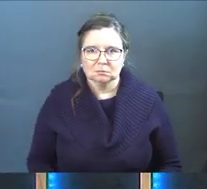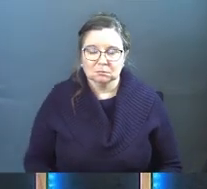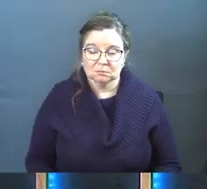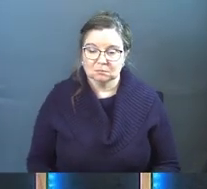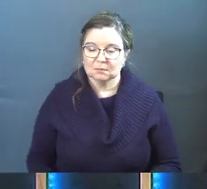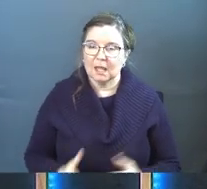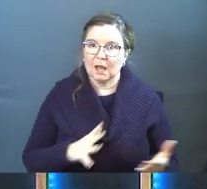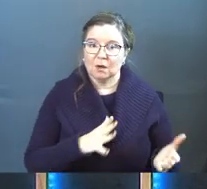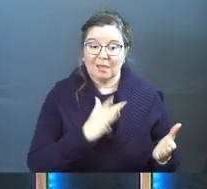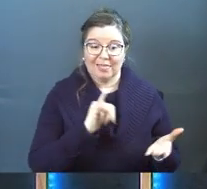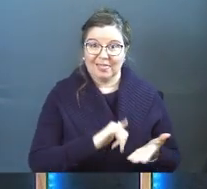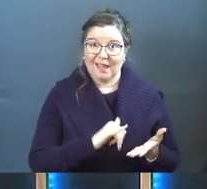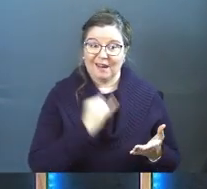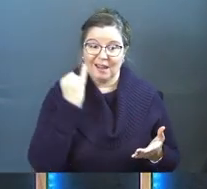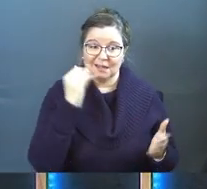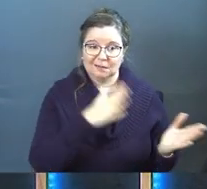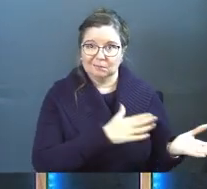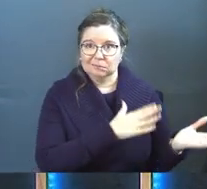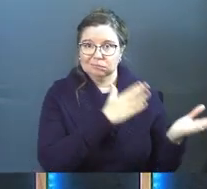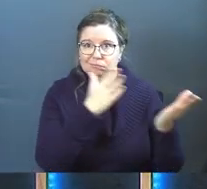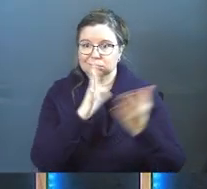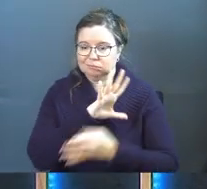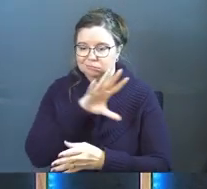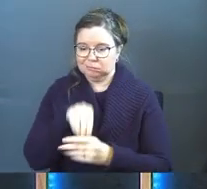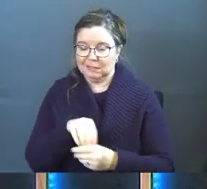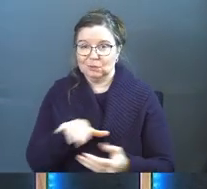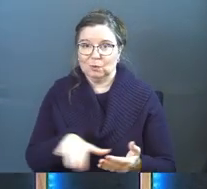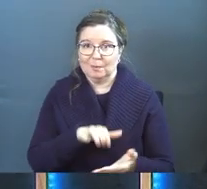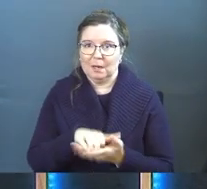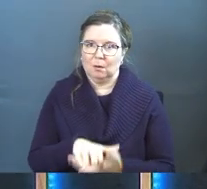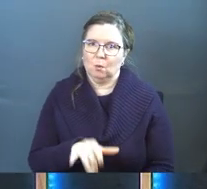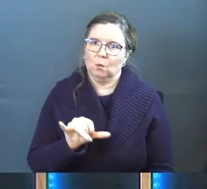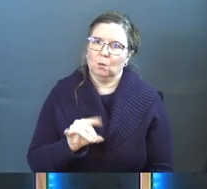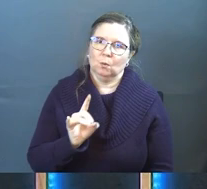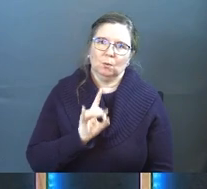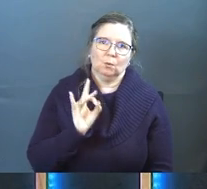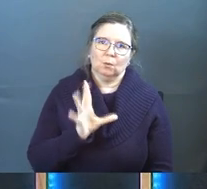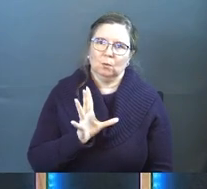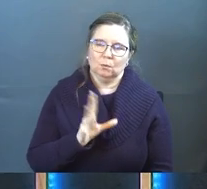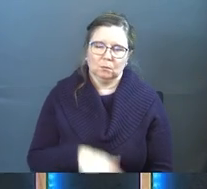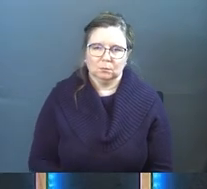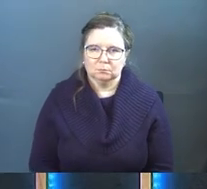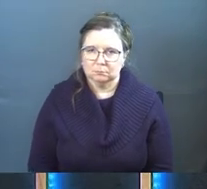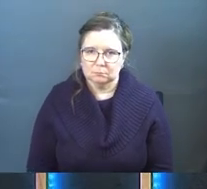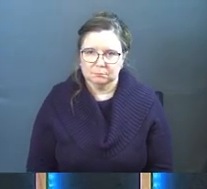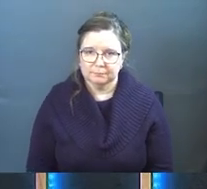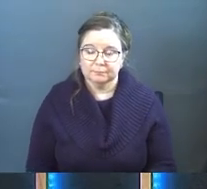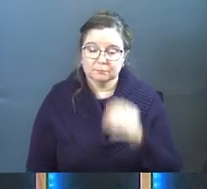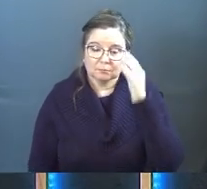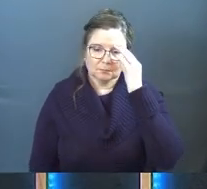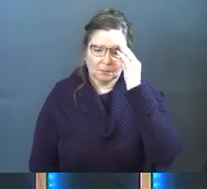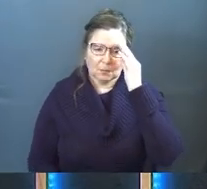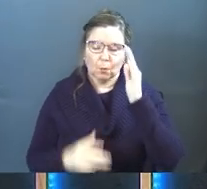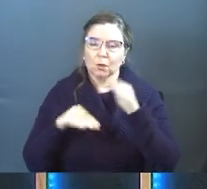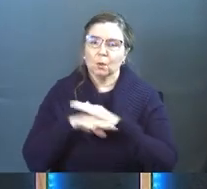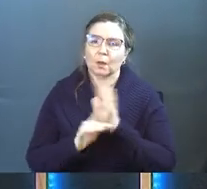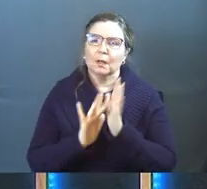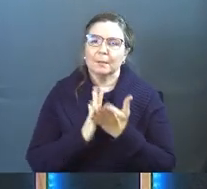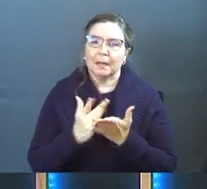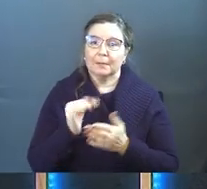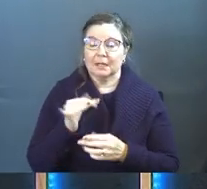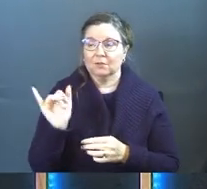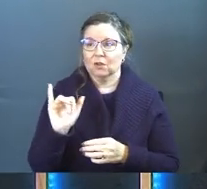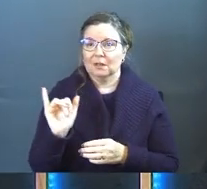And we've brought that into marriages. Oh, boy. Have we brought it into marriages? Now, when you go into the Bible, if